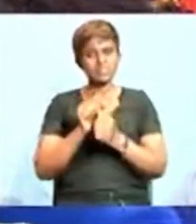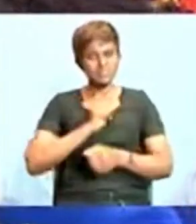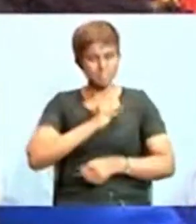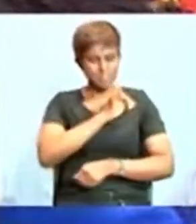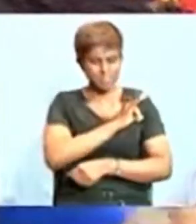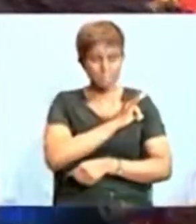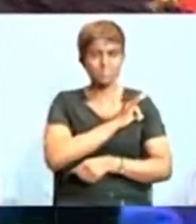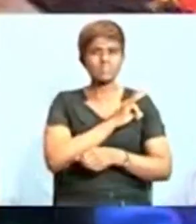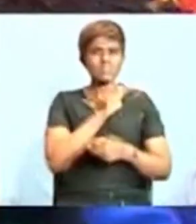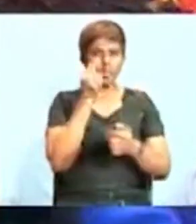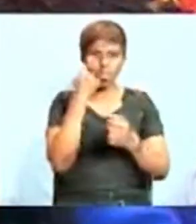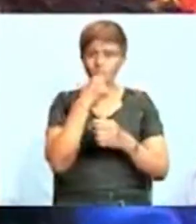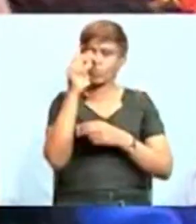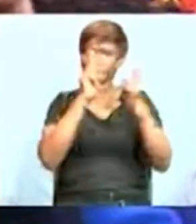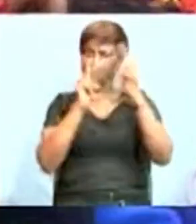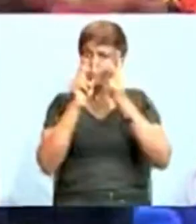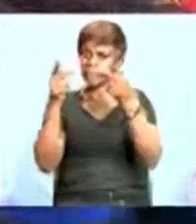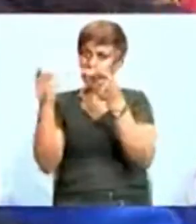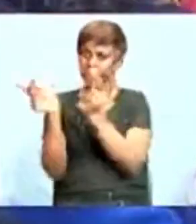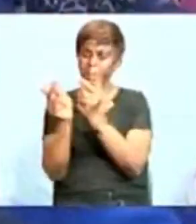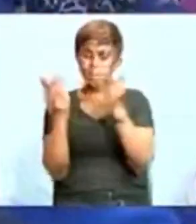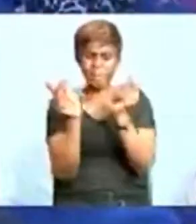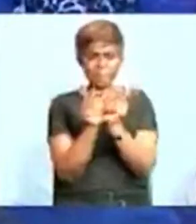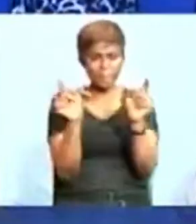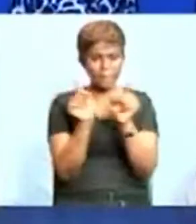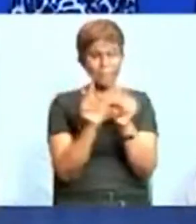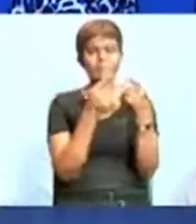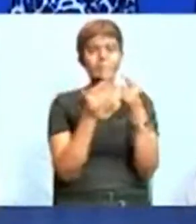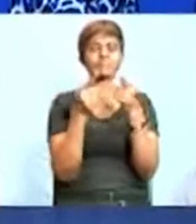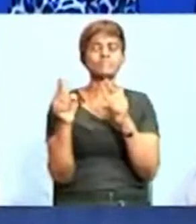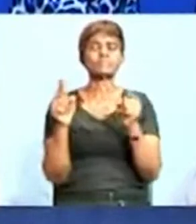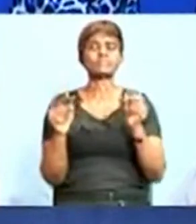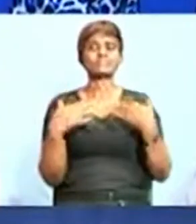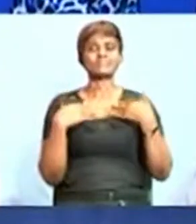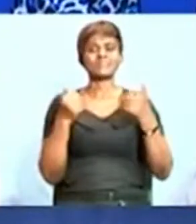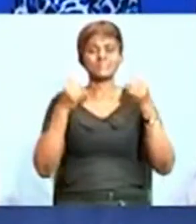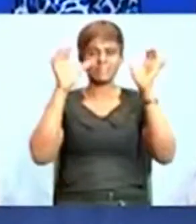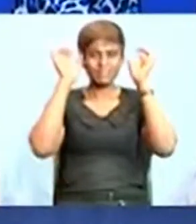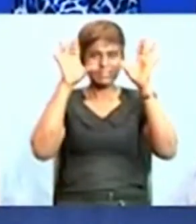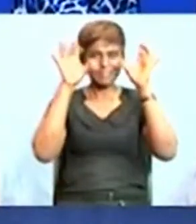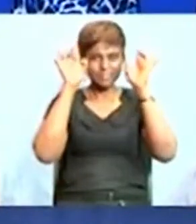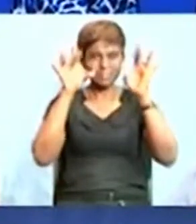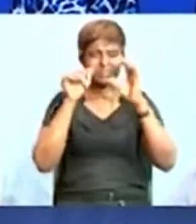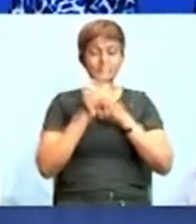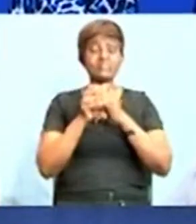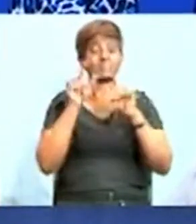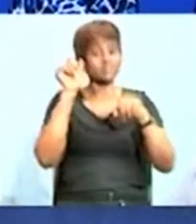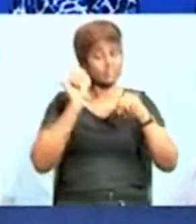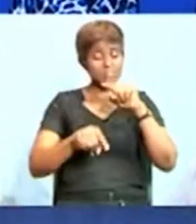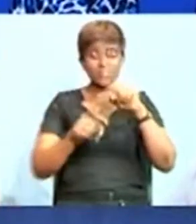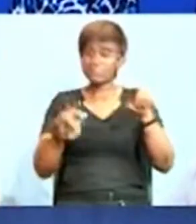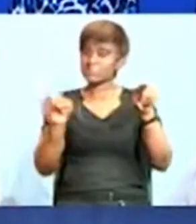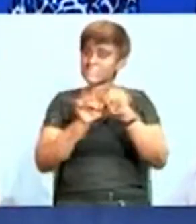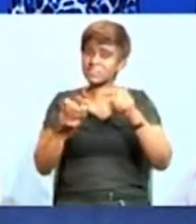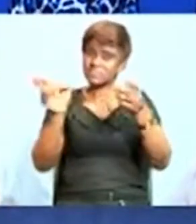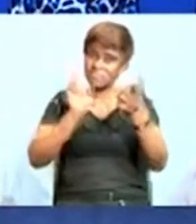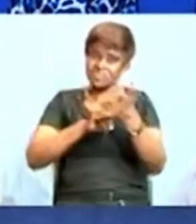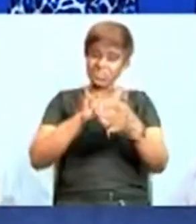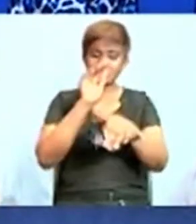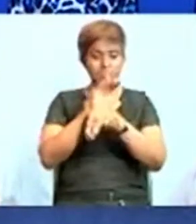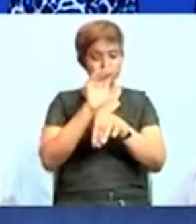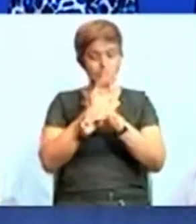stakeholders that visit our premises to various health hazards. It cannot be overemphasized